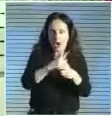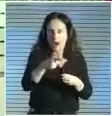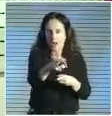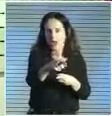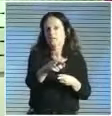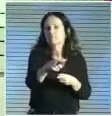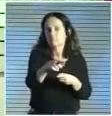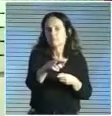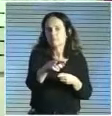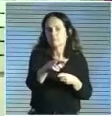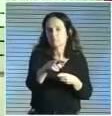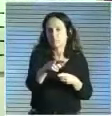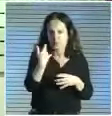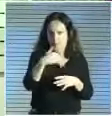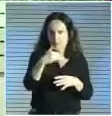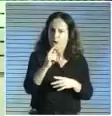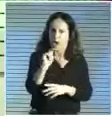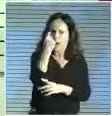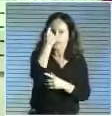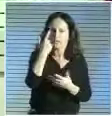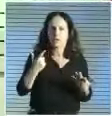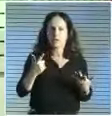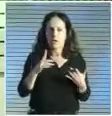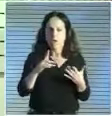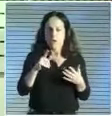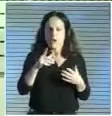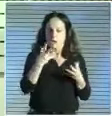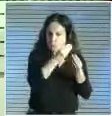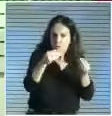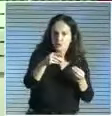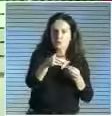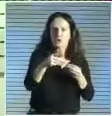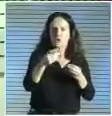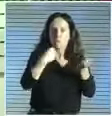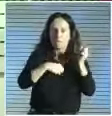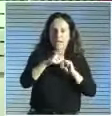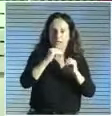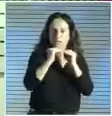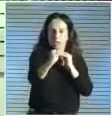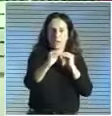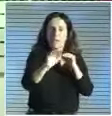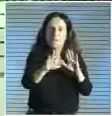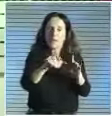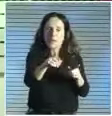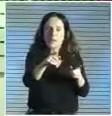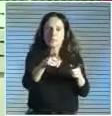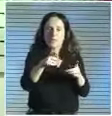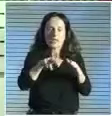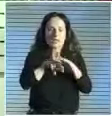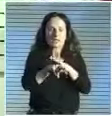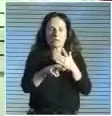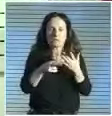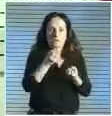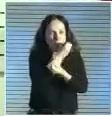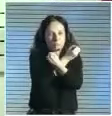in sustainable practices. They just don't have the resources to tell that story. And so part of what can happen